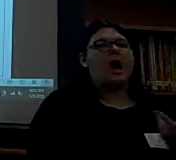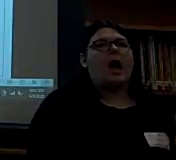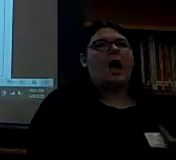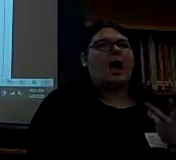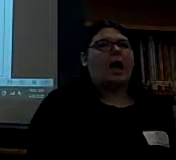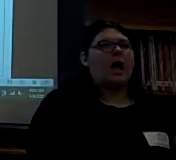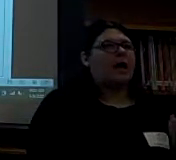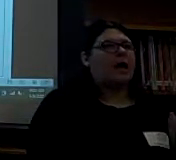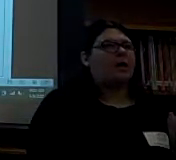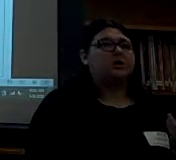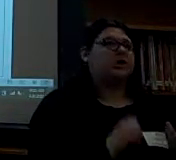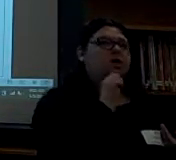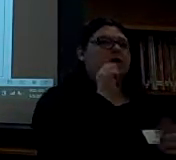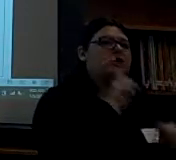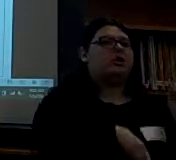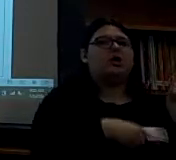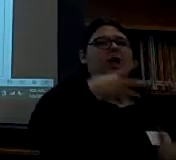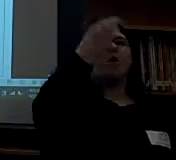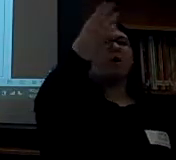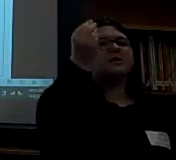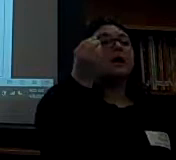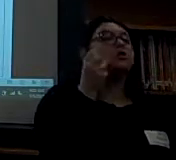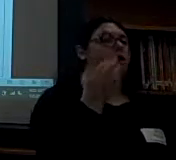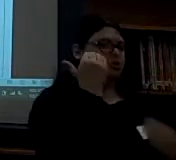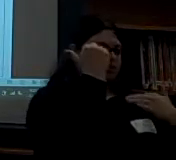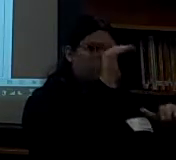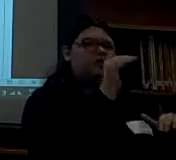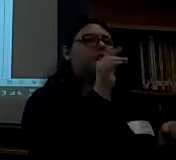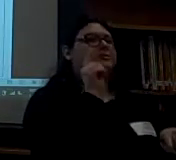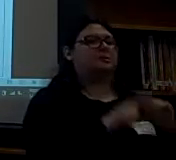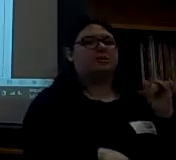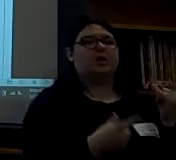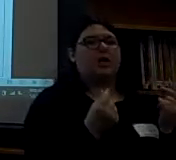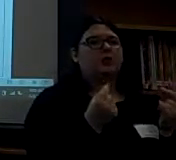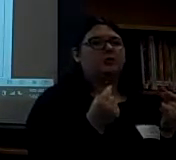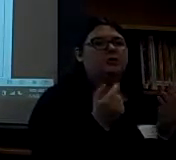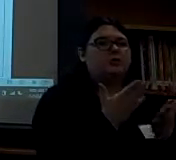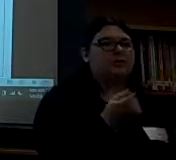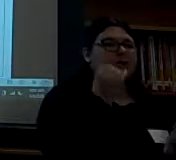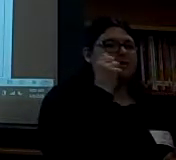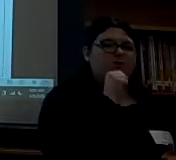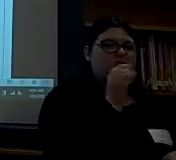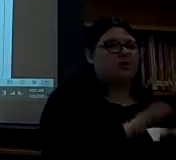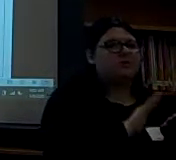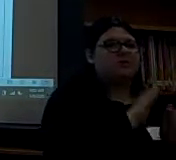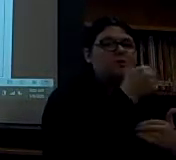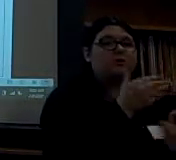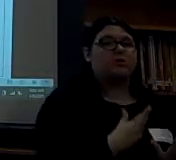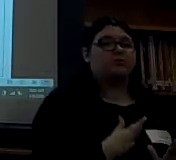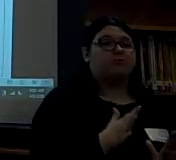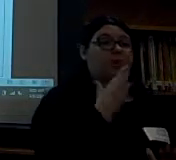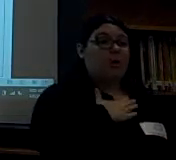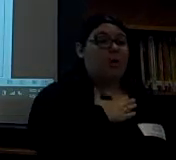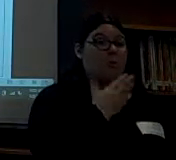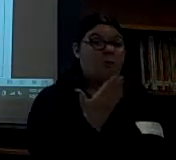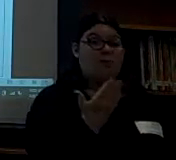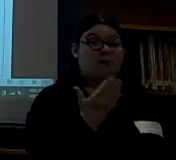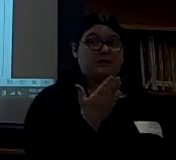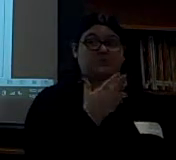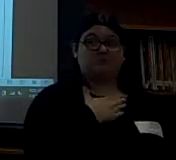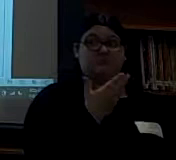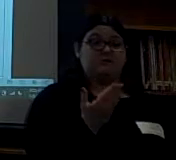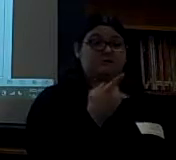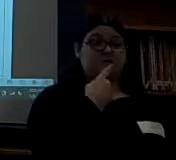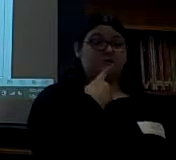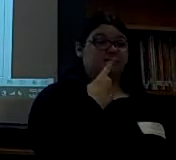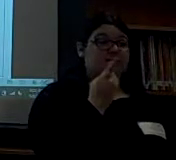You don't go outside. Yeah, so restrictions, you can't do anything if you don't clean your room. Is anybody willing to admit, I'm absolutely willing to admit this, you've